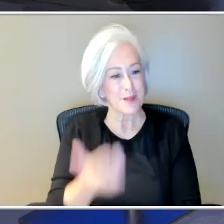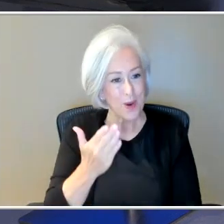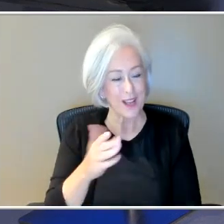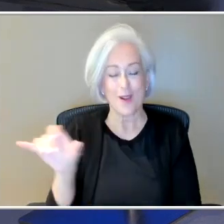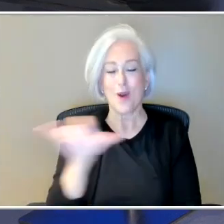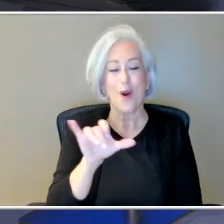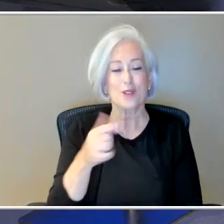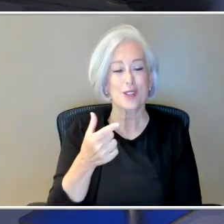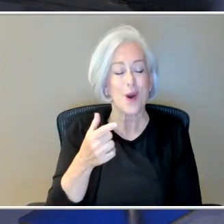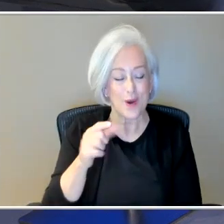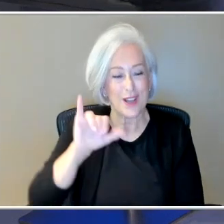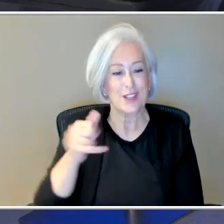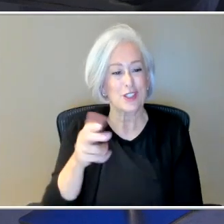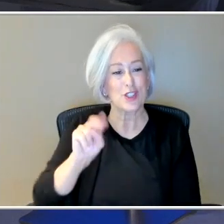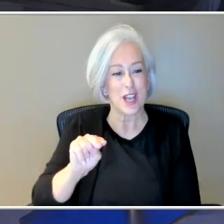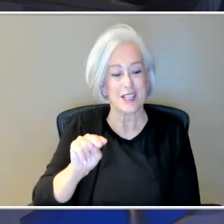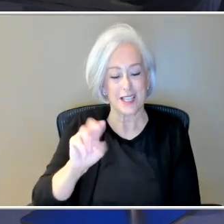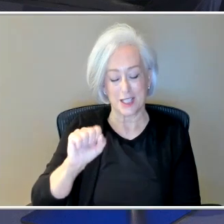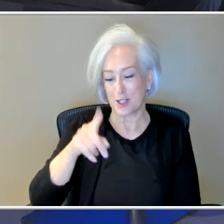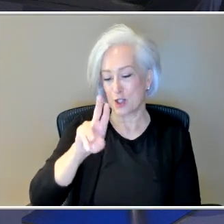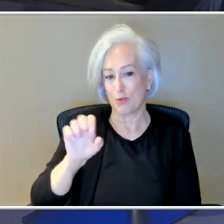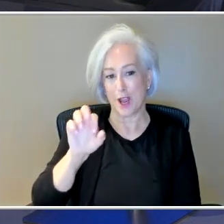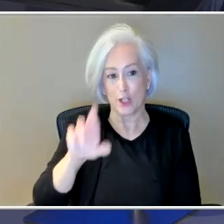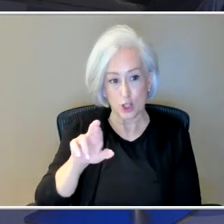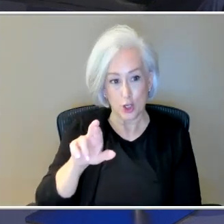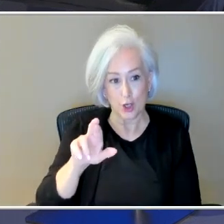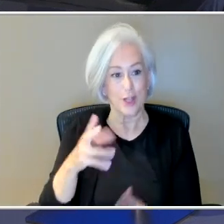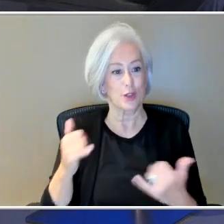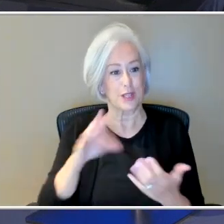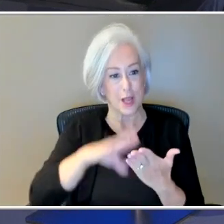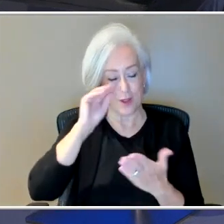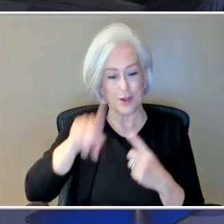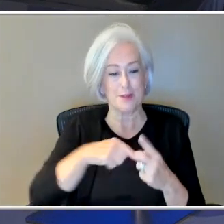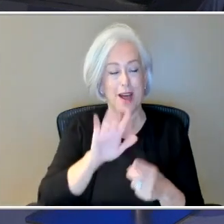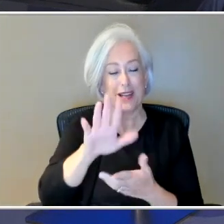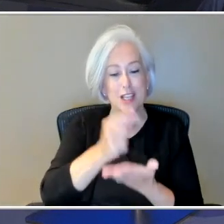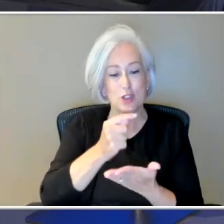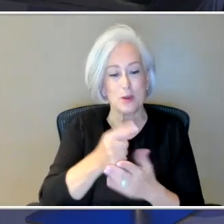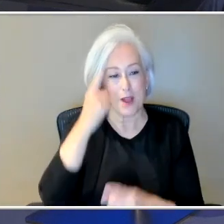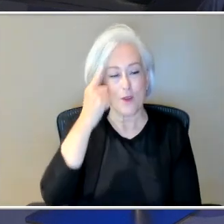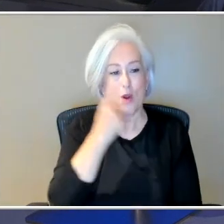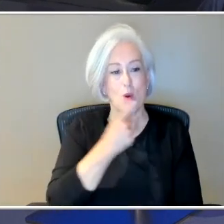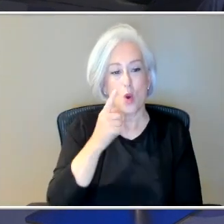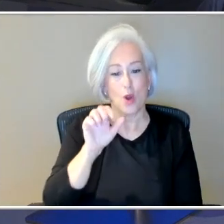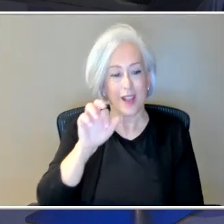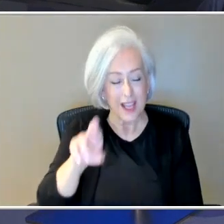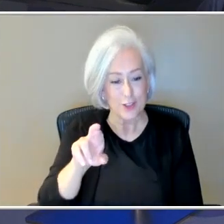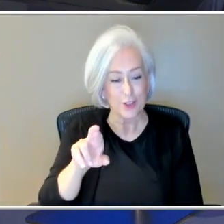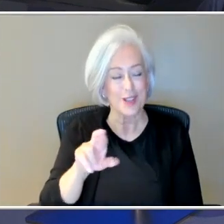one of our previous programs where we learned about your treatment for oral cancer, and we are always happy to share that great news that you're 5